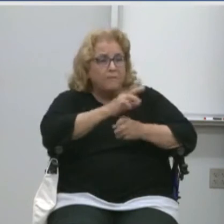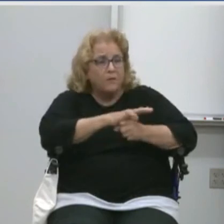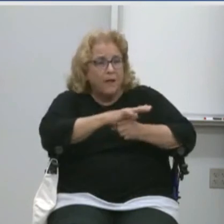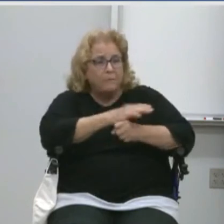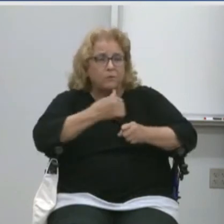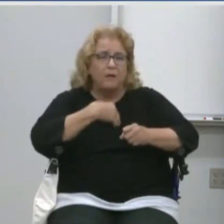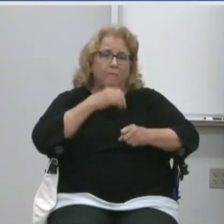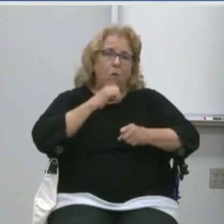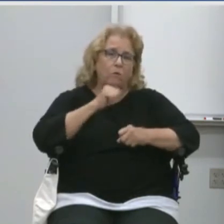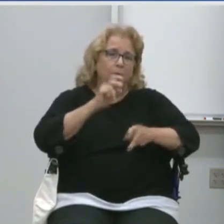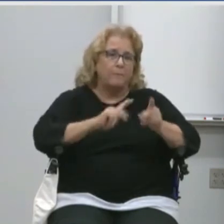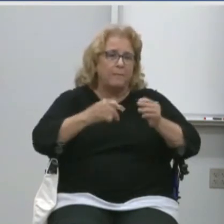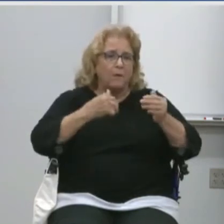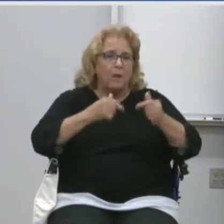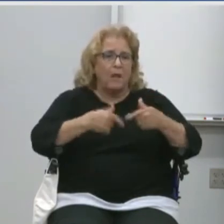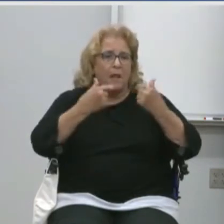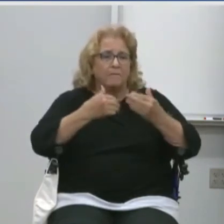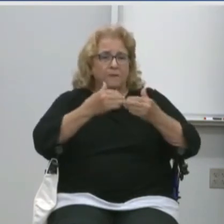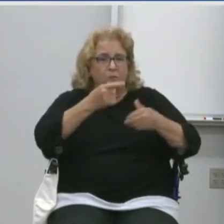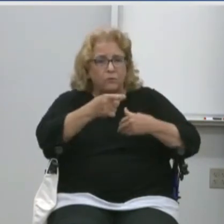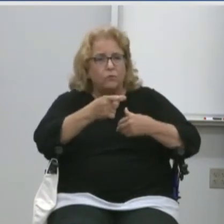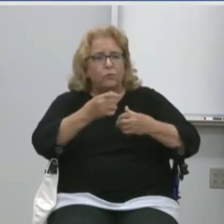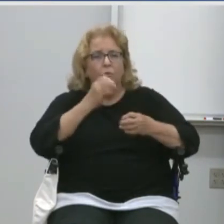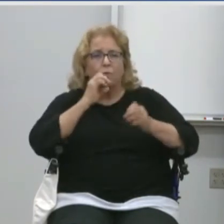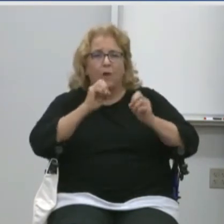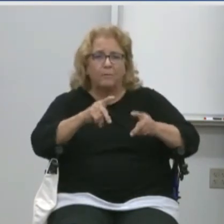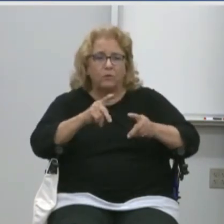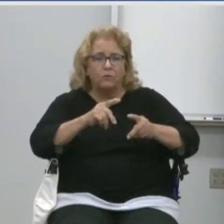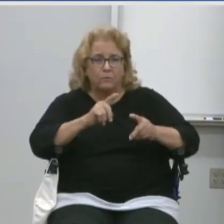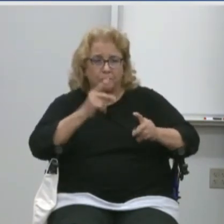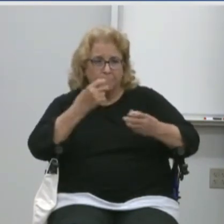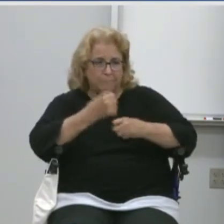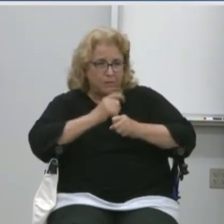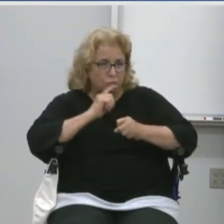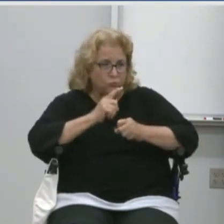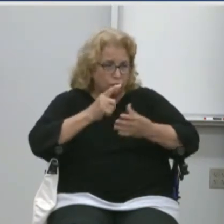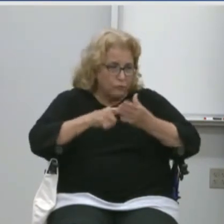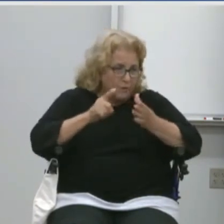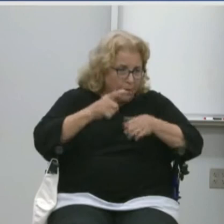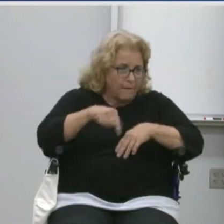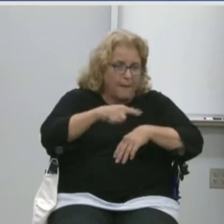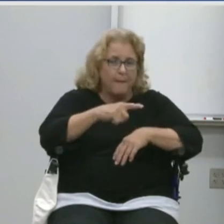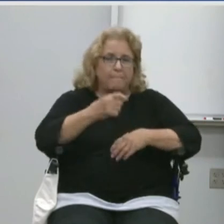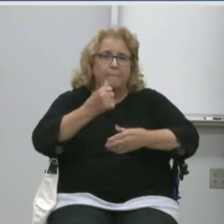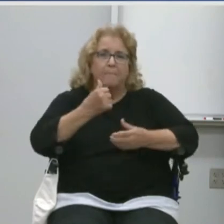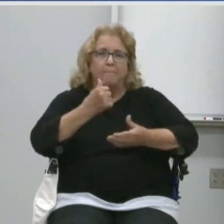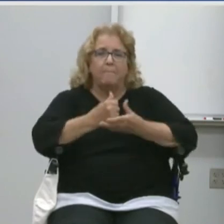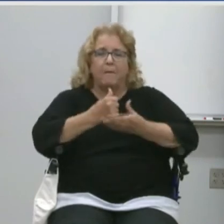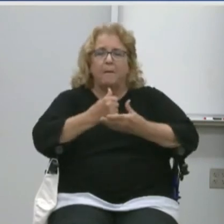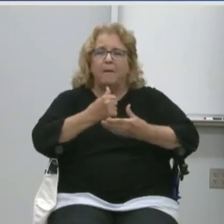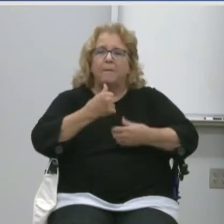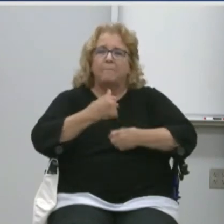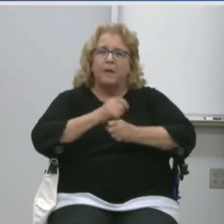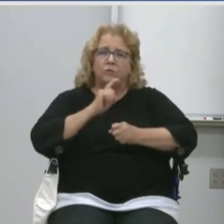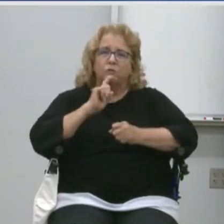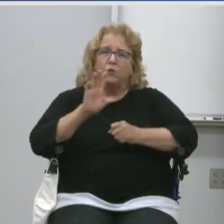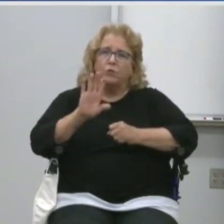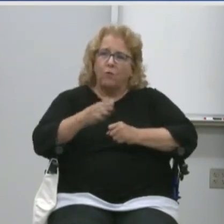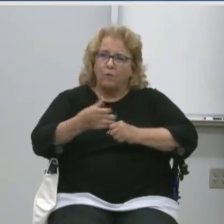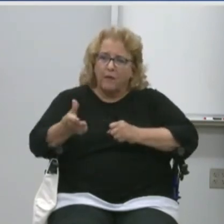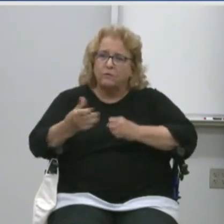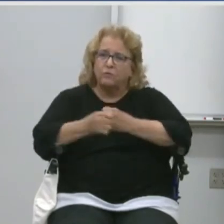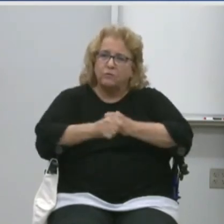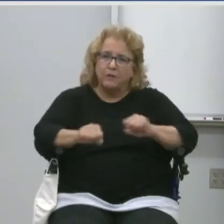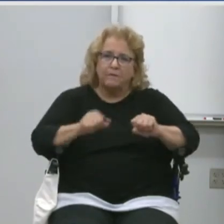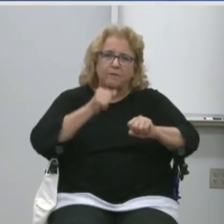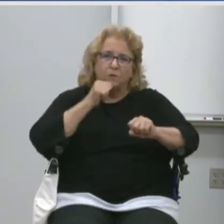elderly neighbors that may need a little bit of assistance, a good opportunity to provide some assistance for them. But again, if you secure all those items, you're going to be in better shape so you